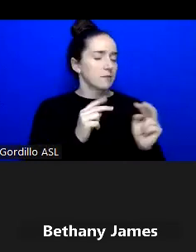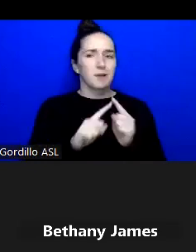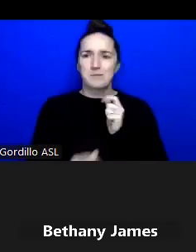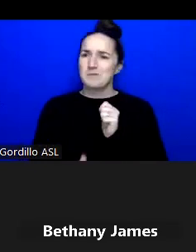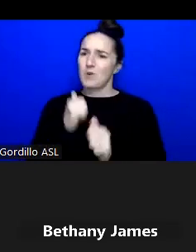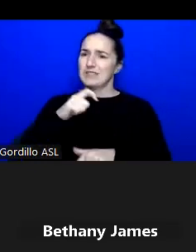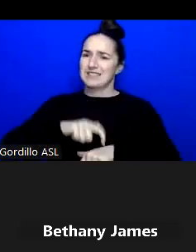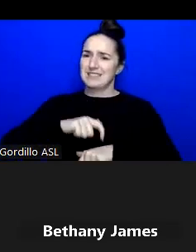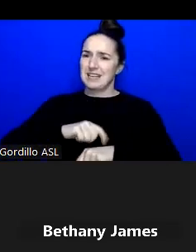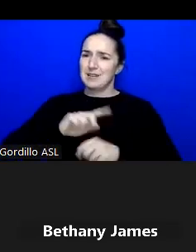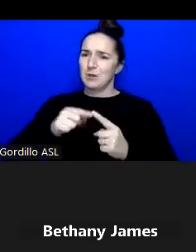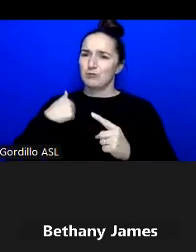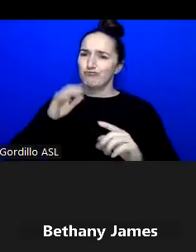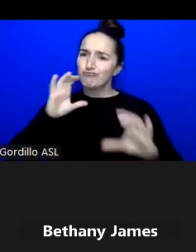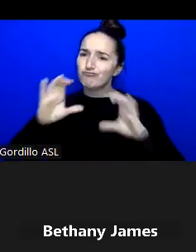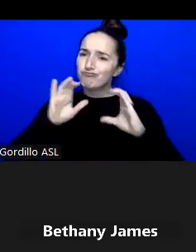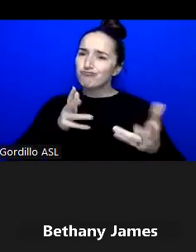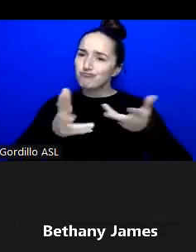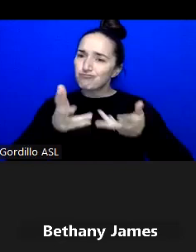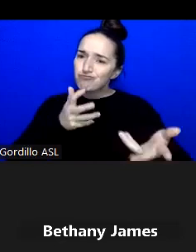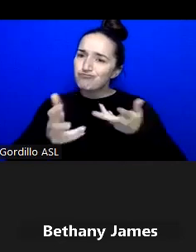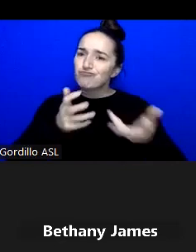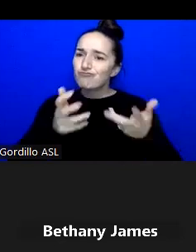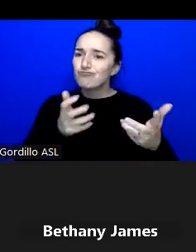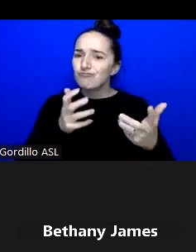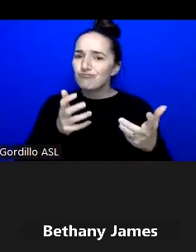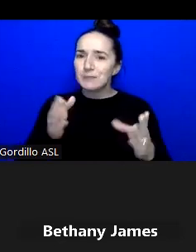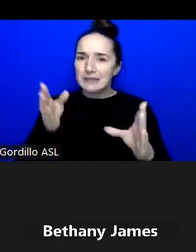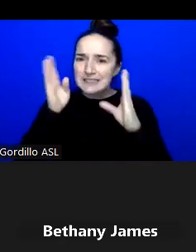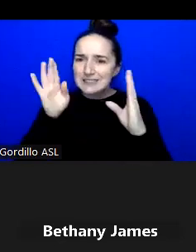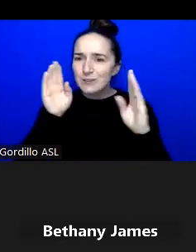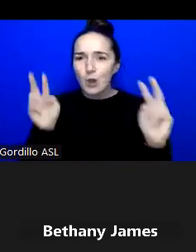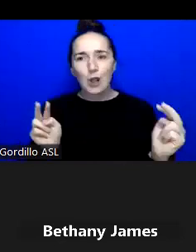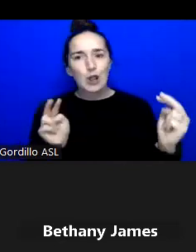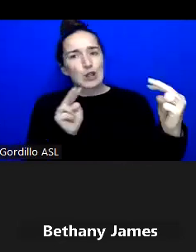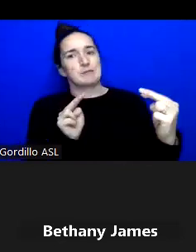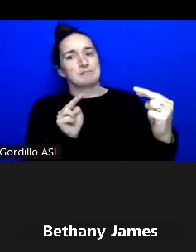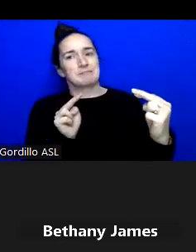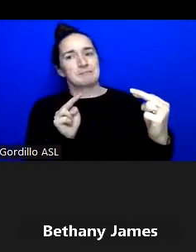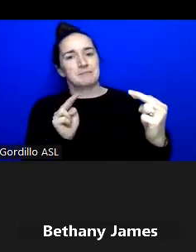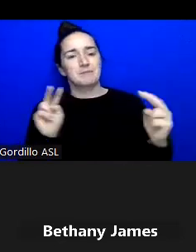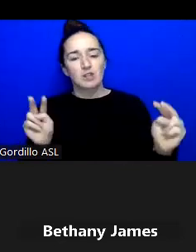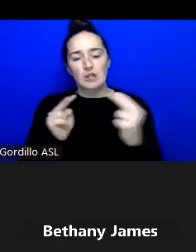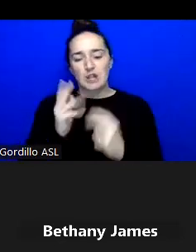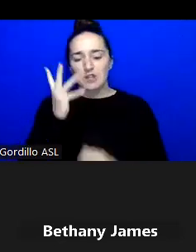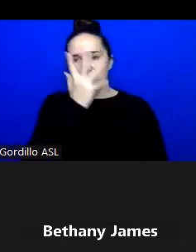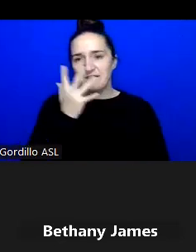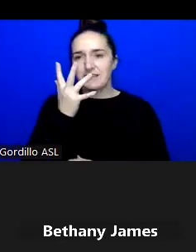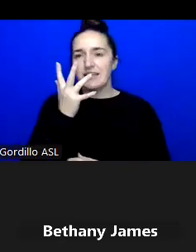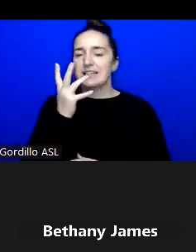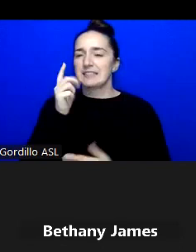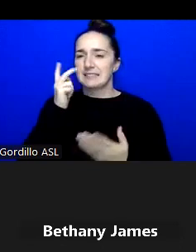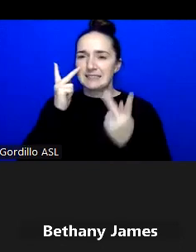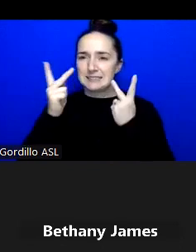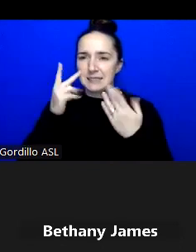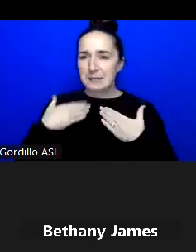when we're engaging in a conversation, we're engaging those good listening skills, we're looking at them, we're looking at their face, we're getting that body language